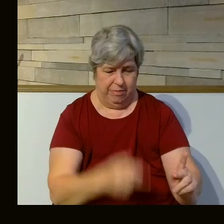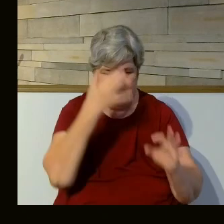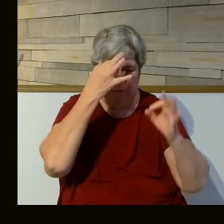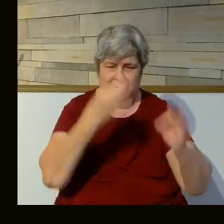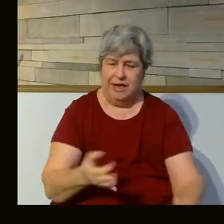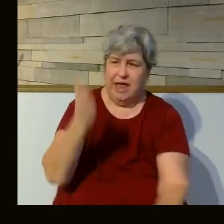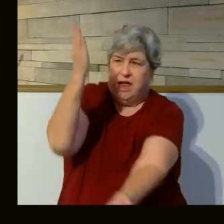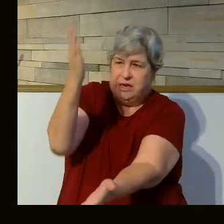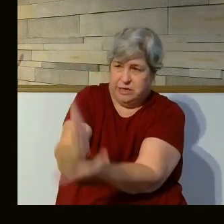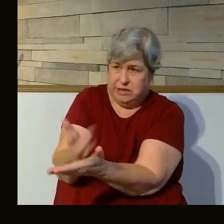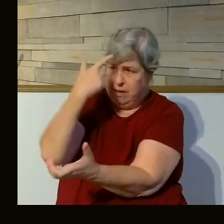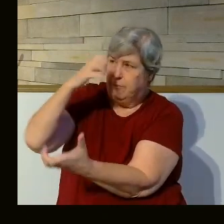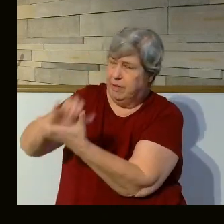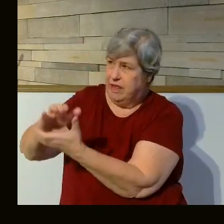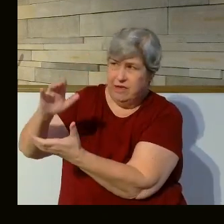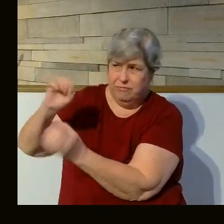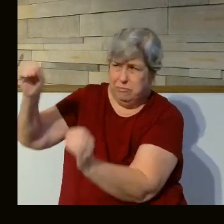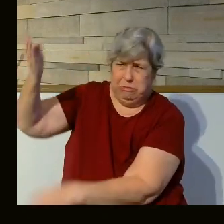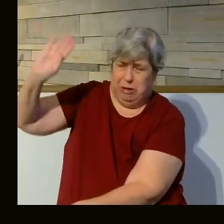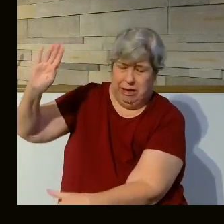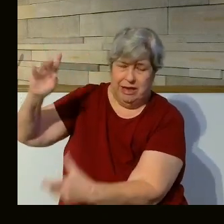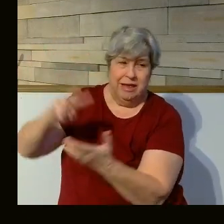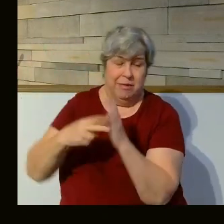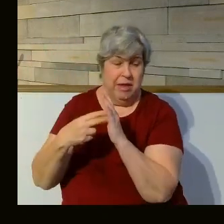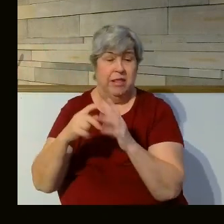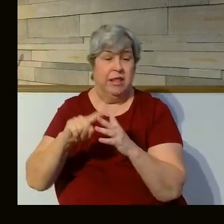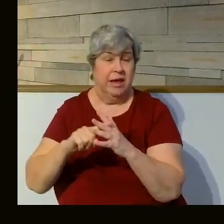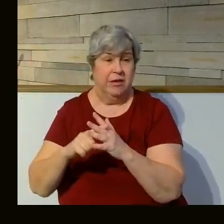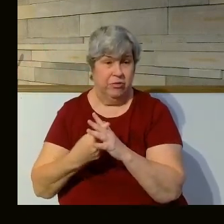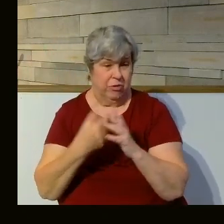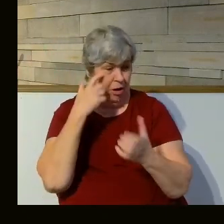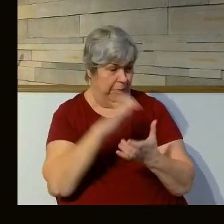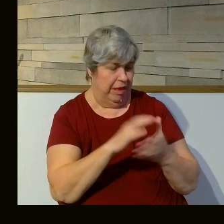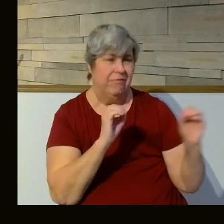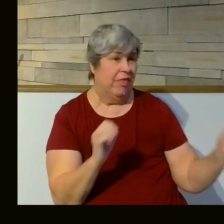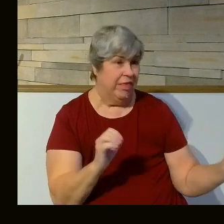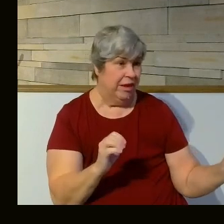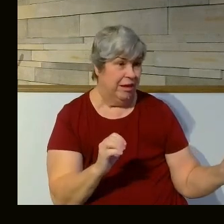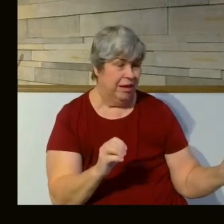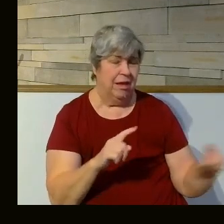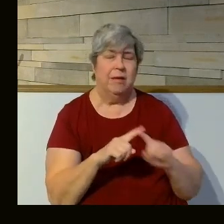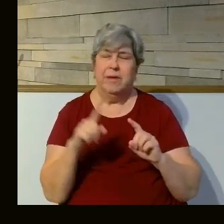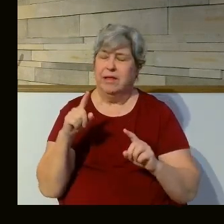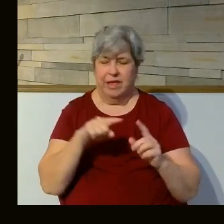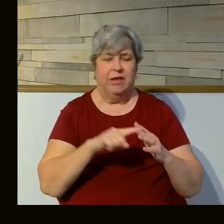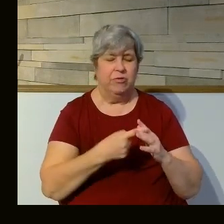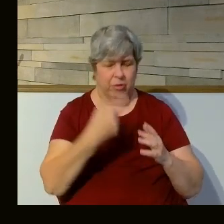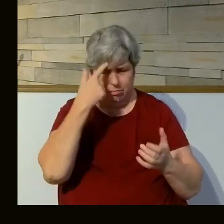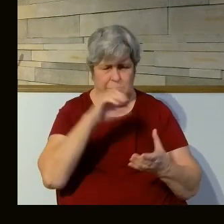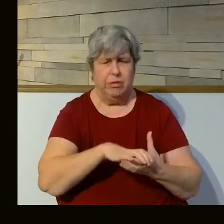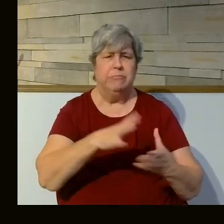to quit believing in God, it's not that they start believing in nothing, but that they start